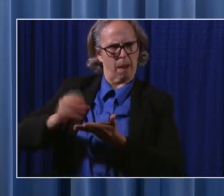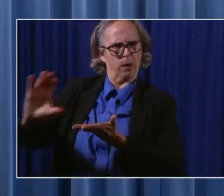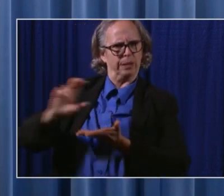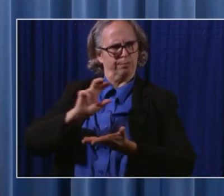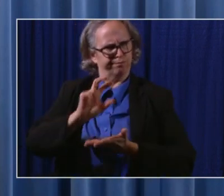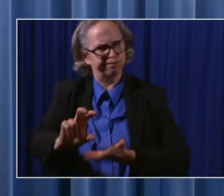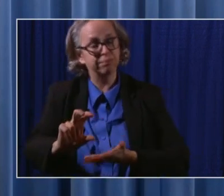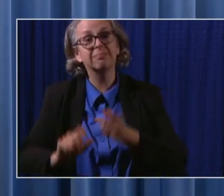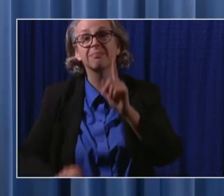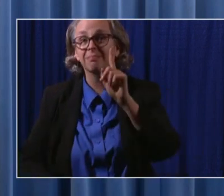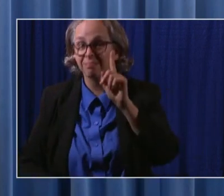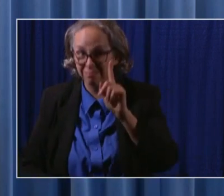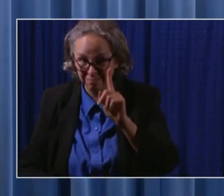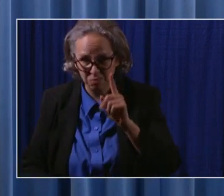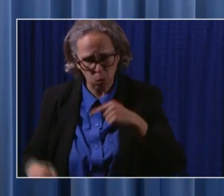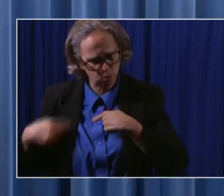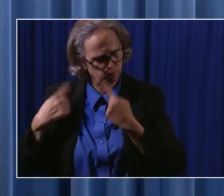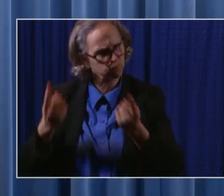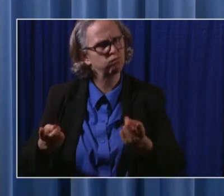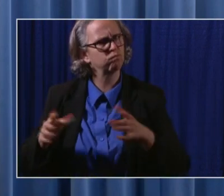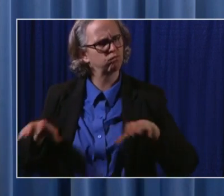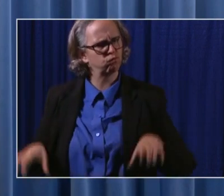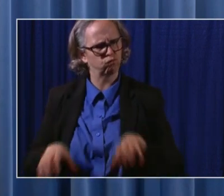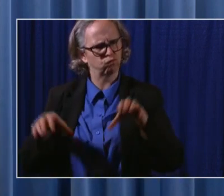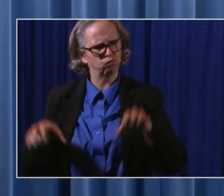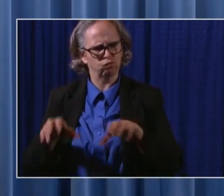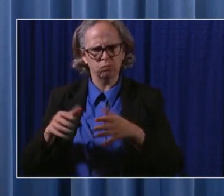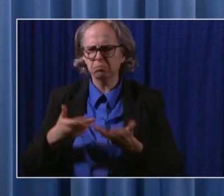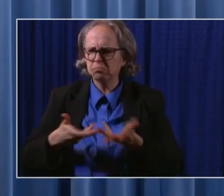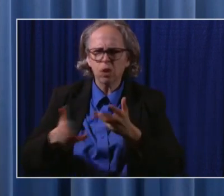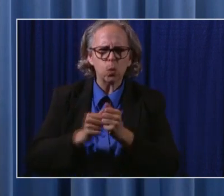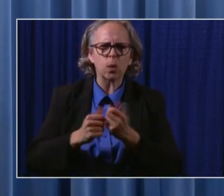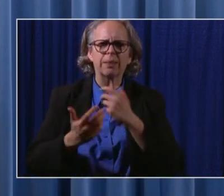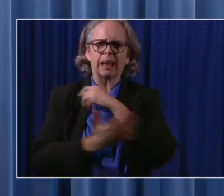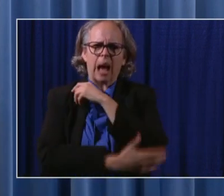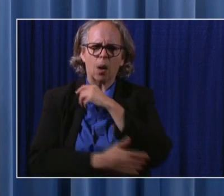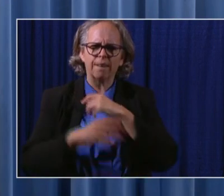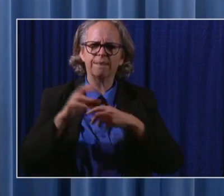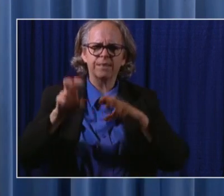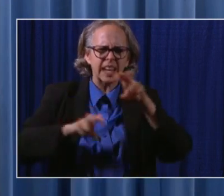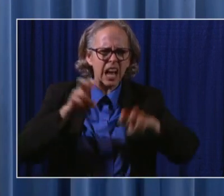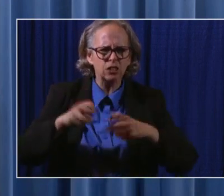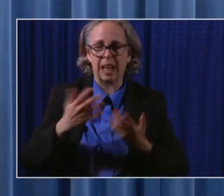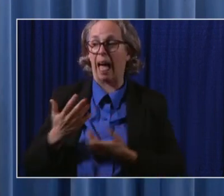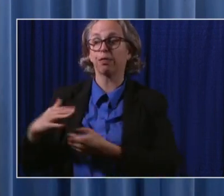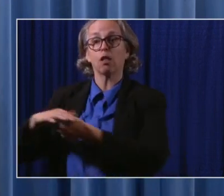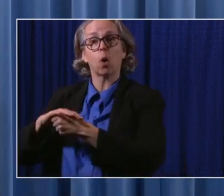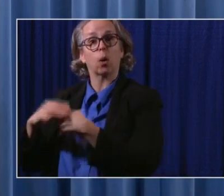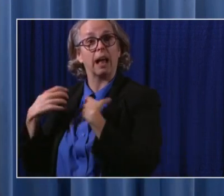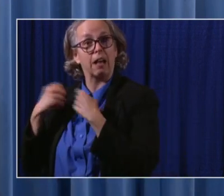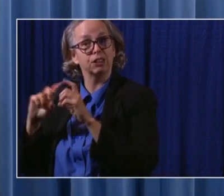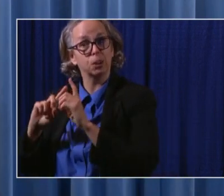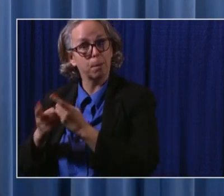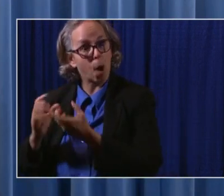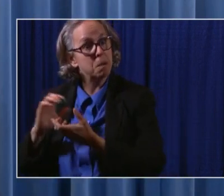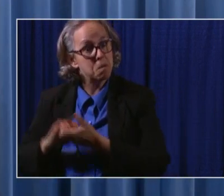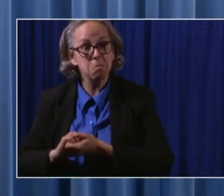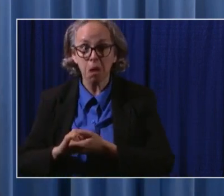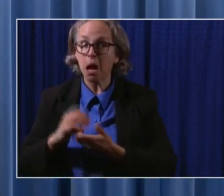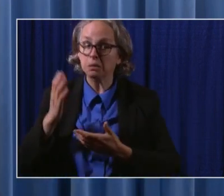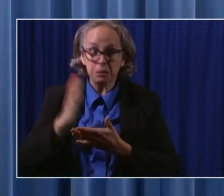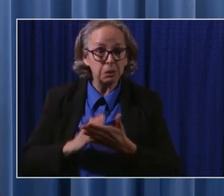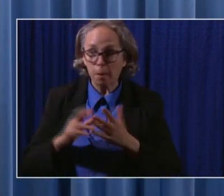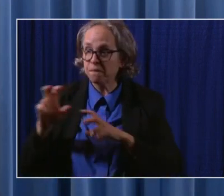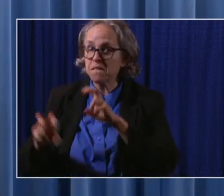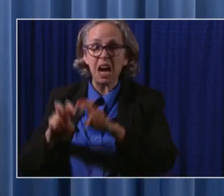with the local health departments. And some of the fairs have done a very good job. They work very